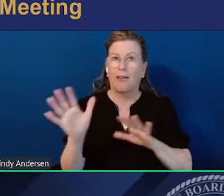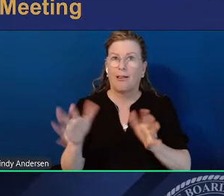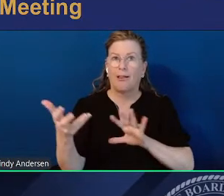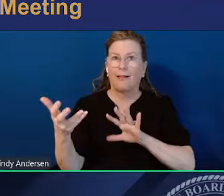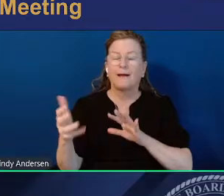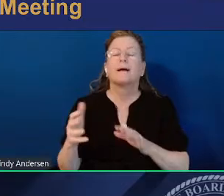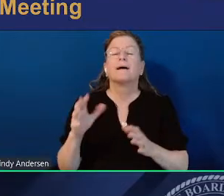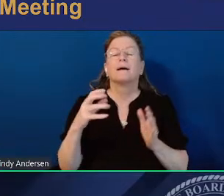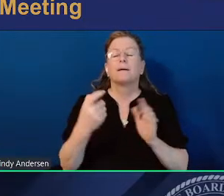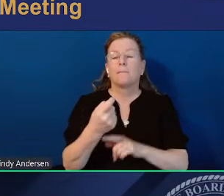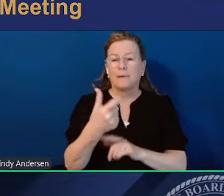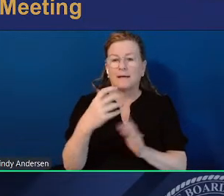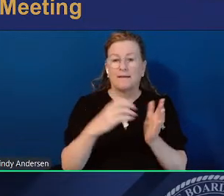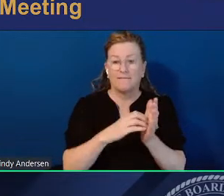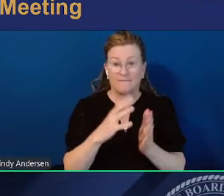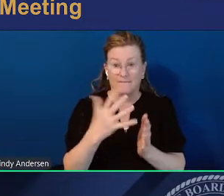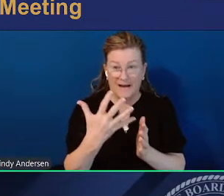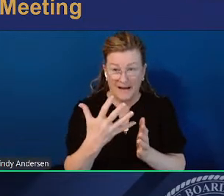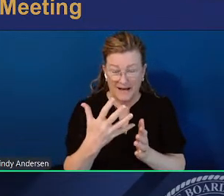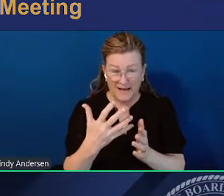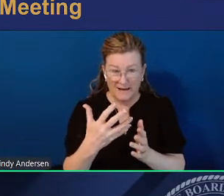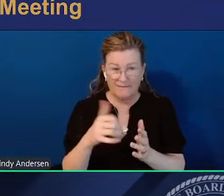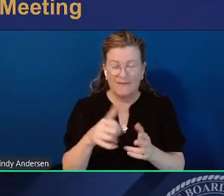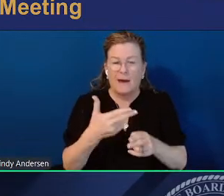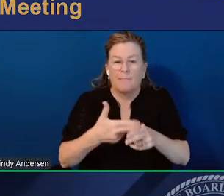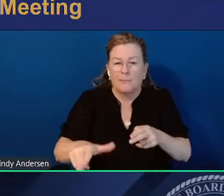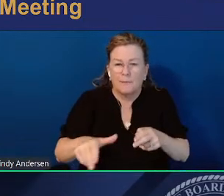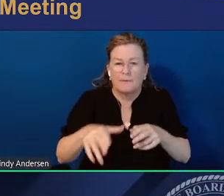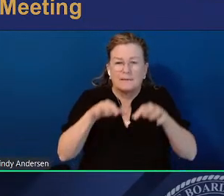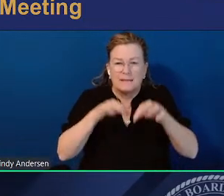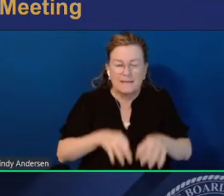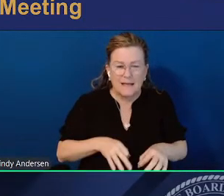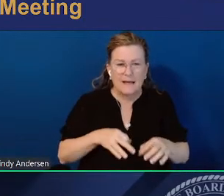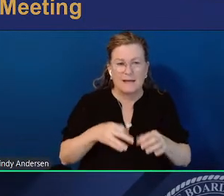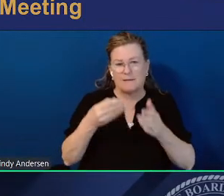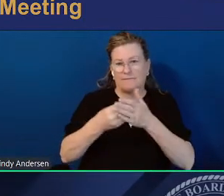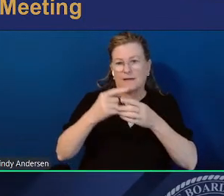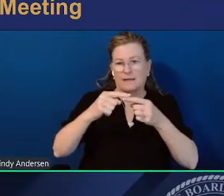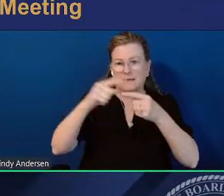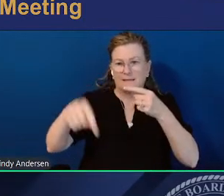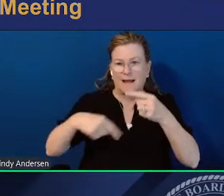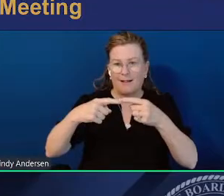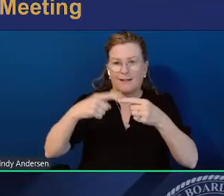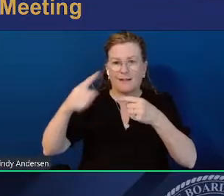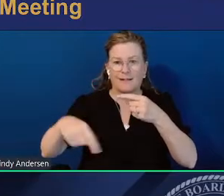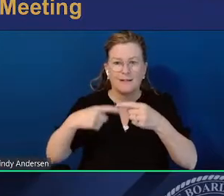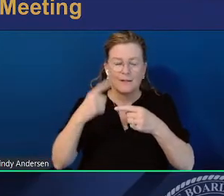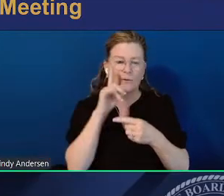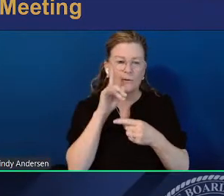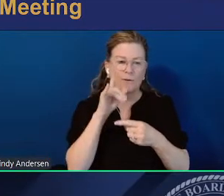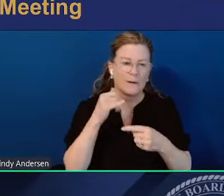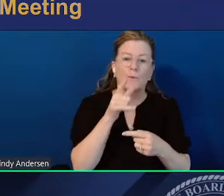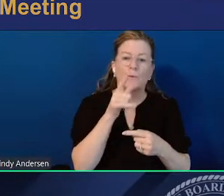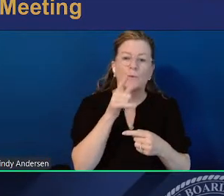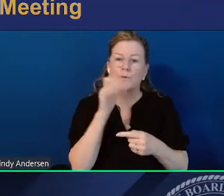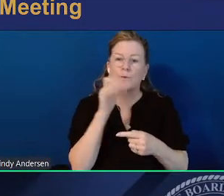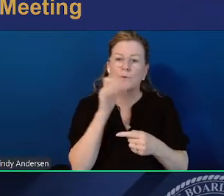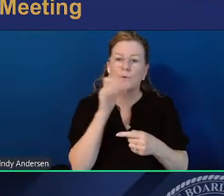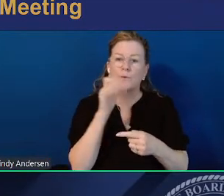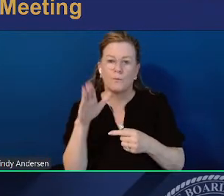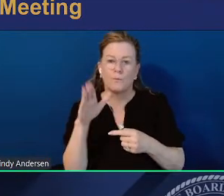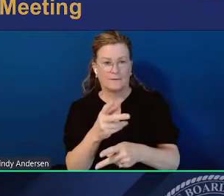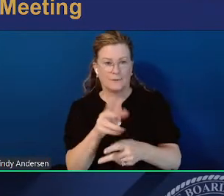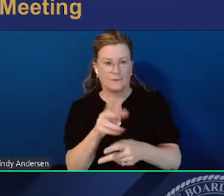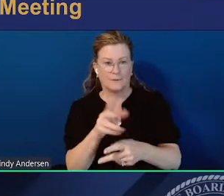section 5, which was very briefly describing what the funding cycles would look like and who would be doing those funding cycles. And